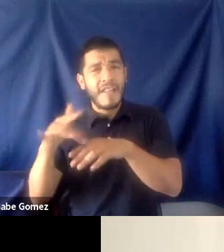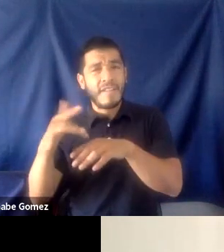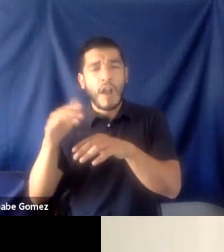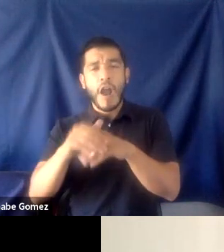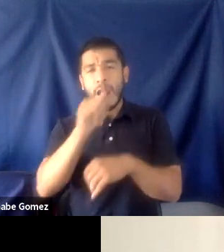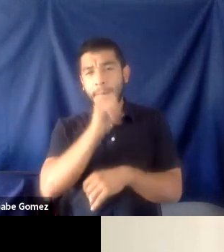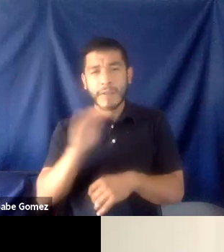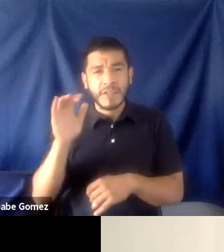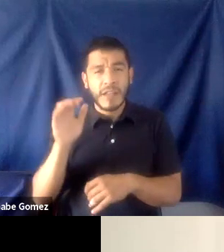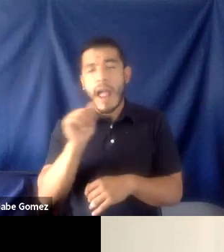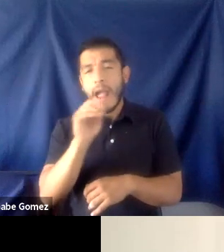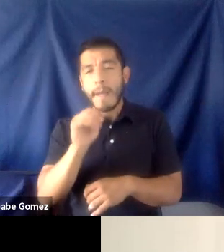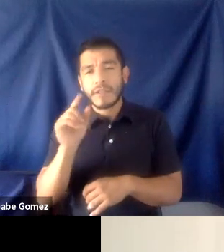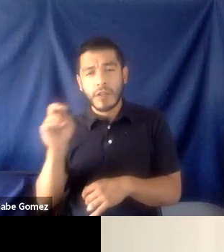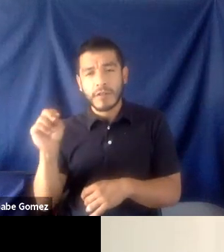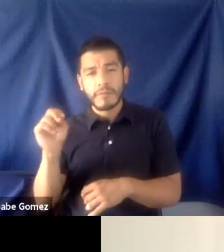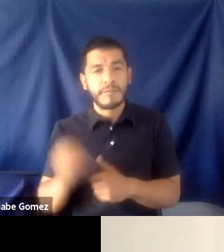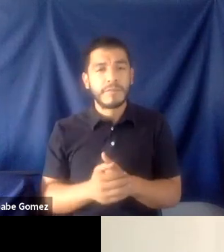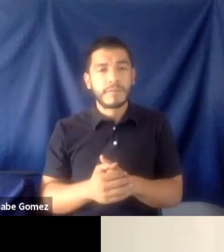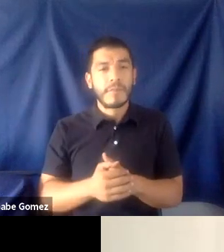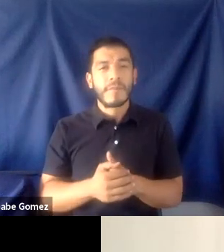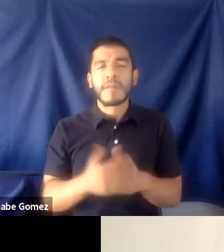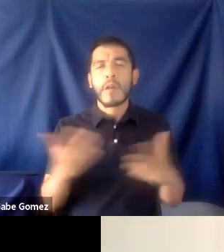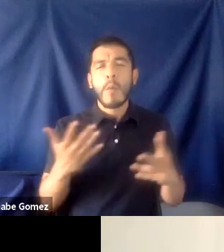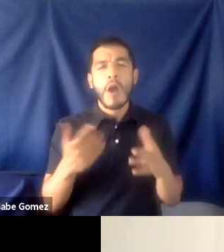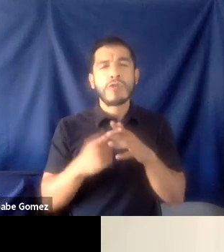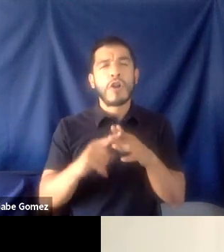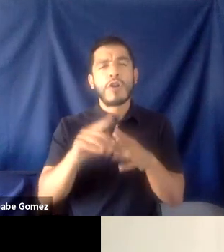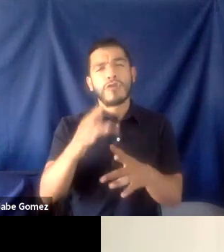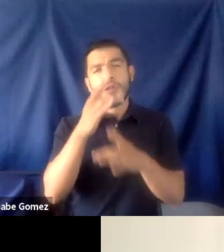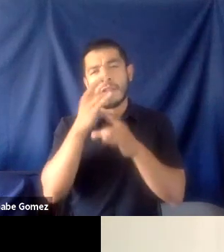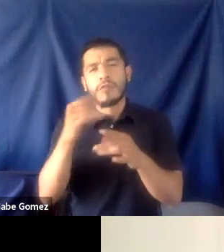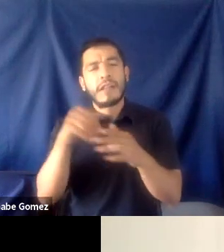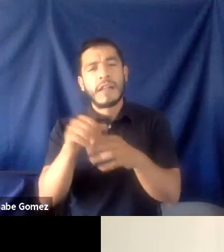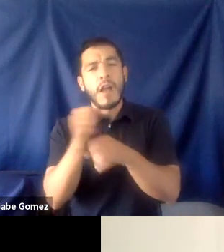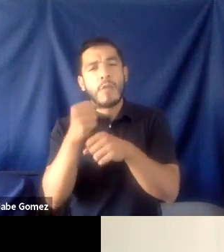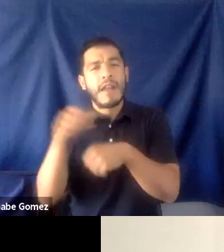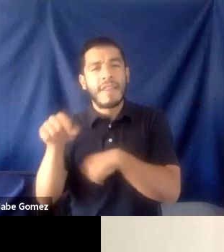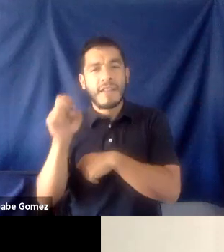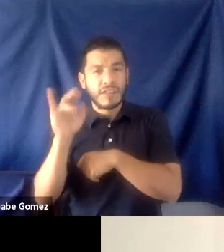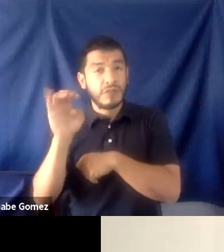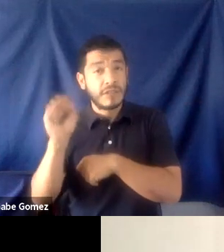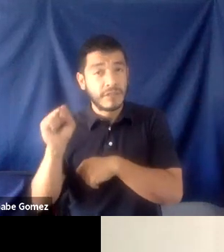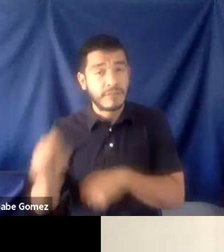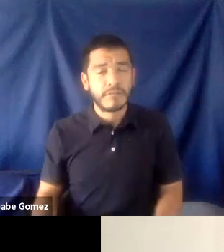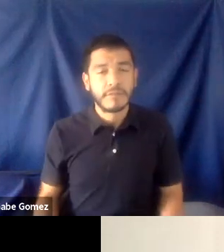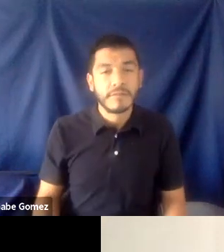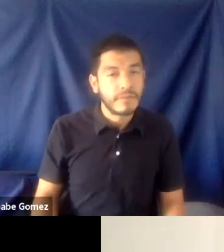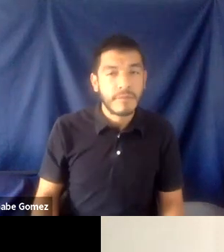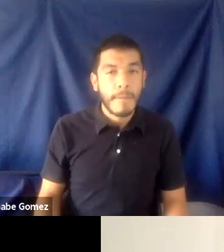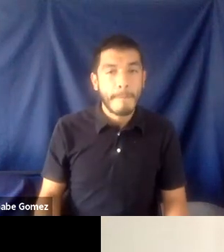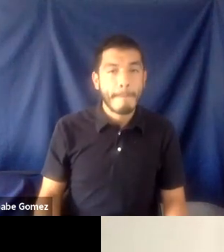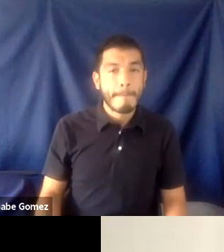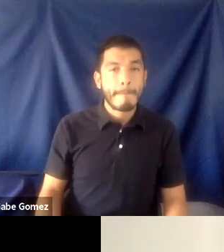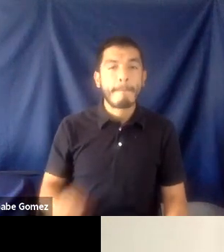digital platforms. What sparked your interest in creating the series? It's